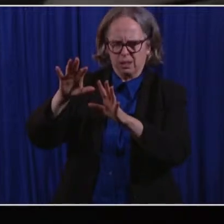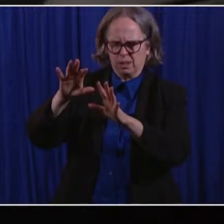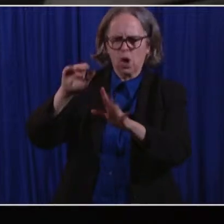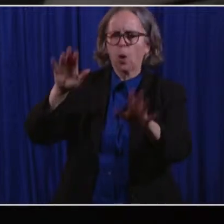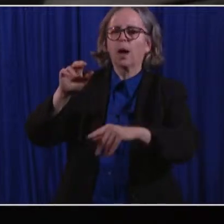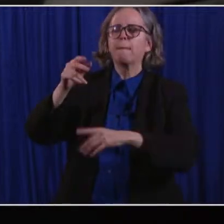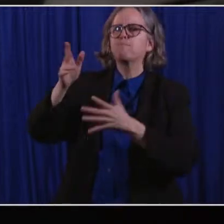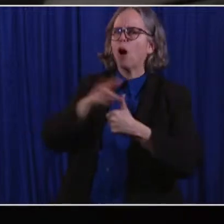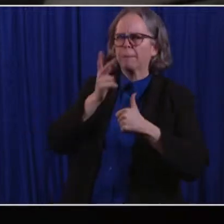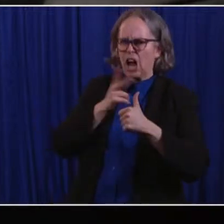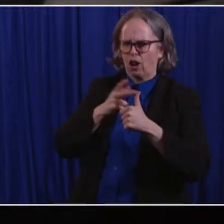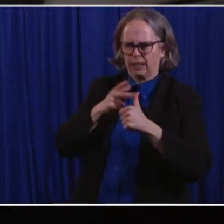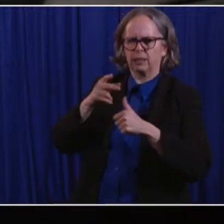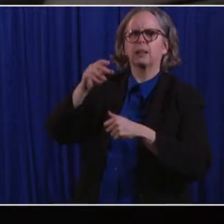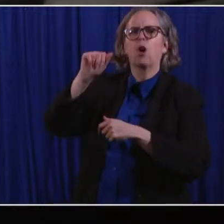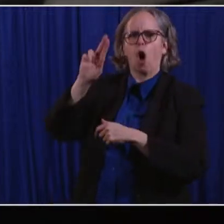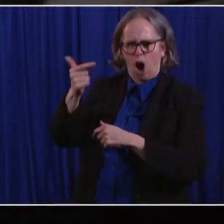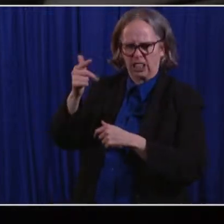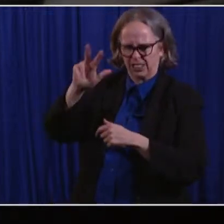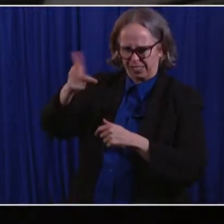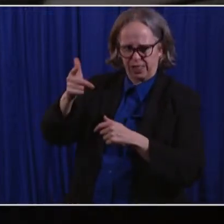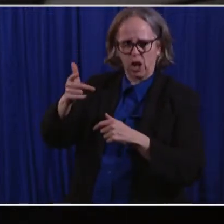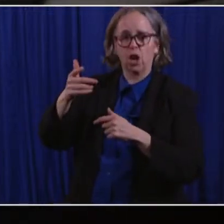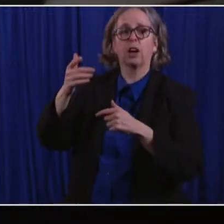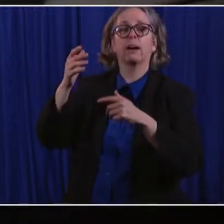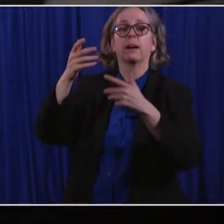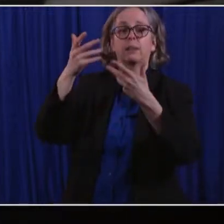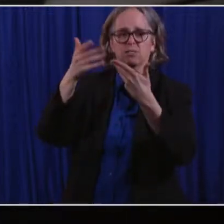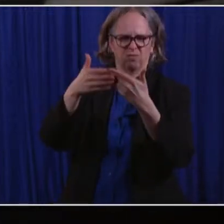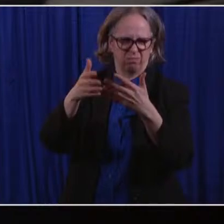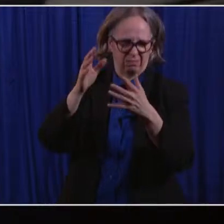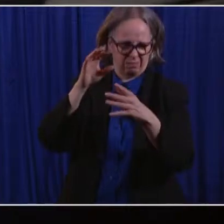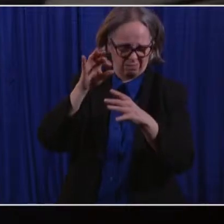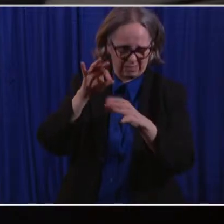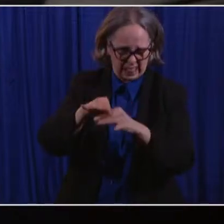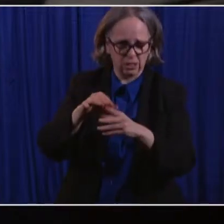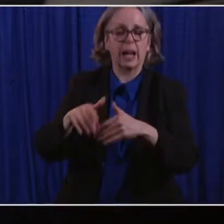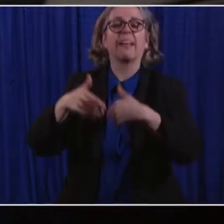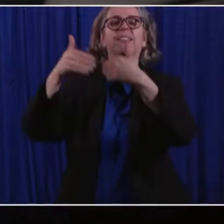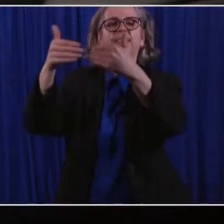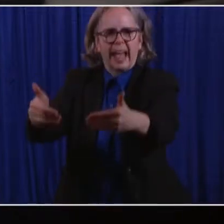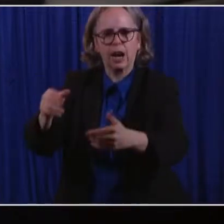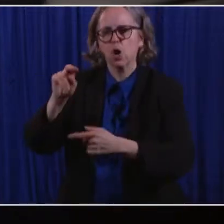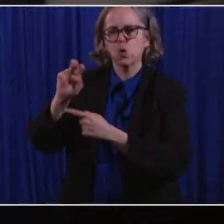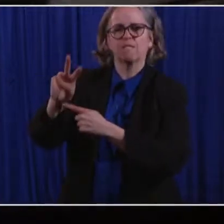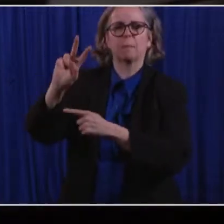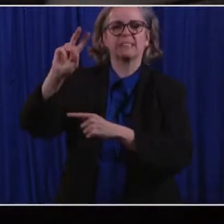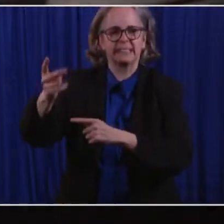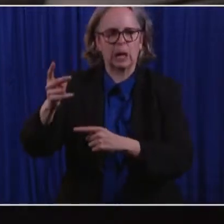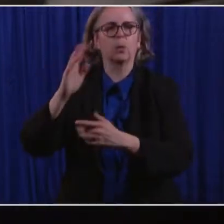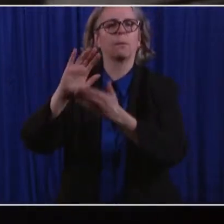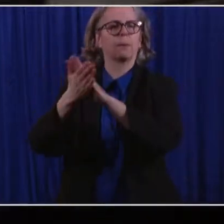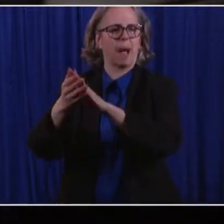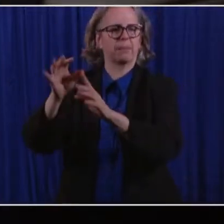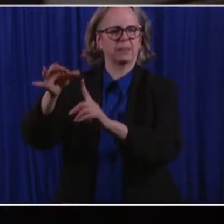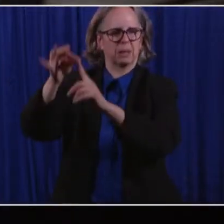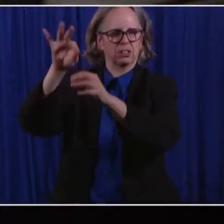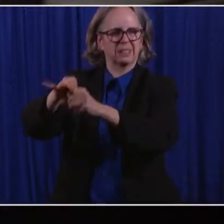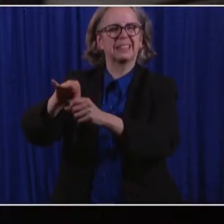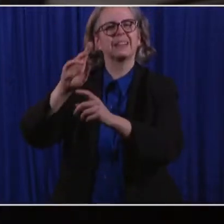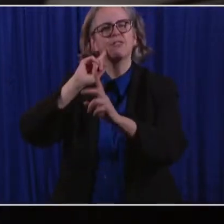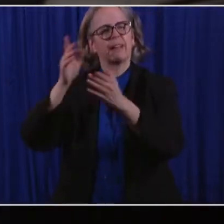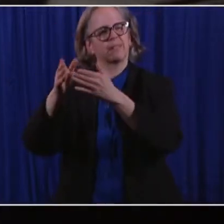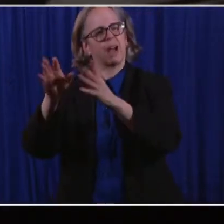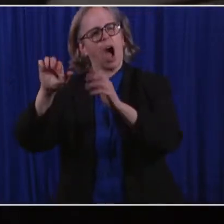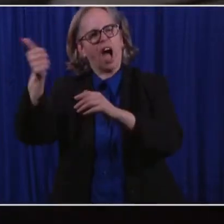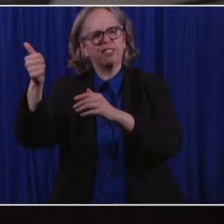occur on November 2nd, which is, of course, the regularly scheduled general election for other races this year. I